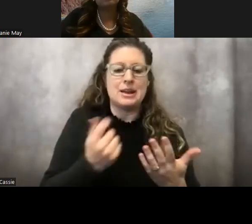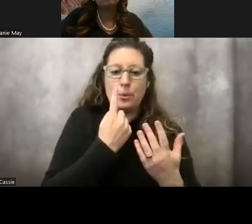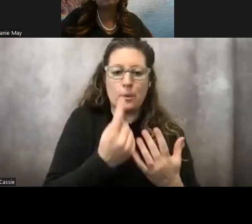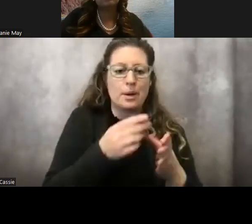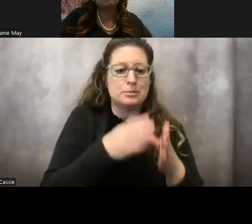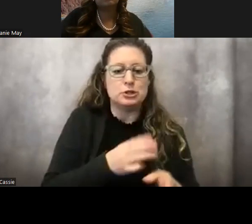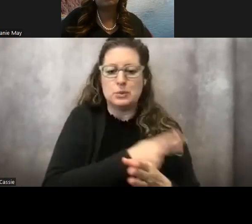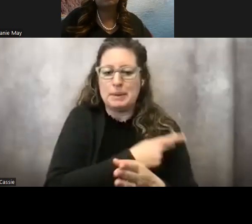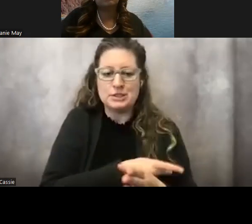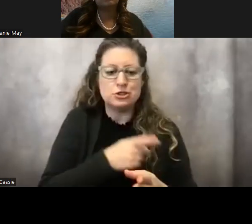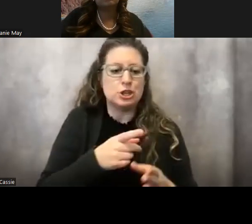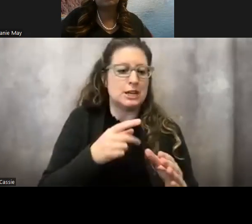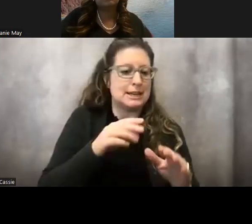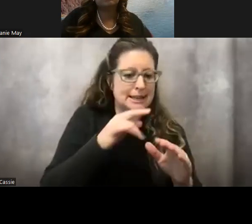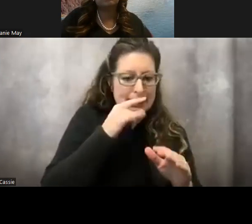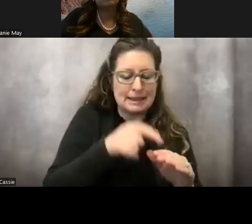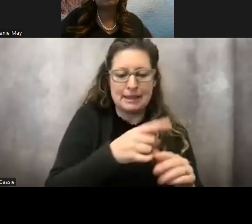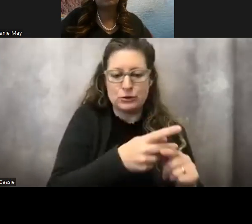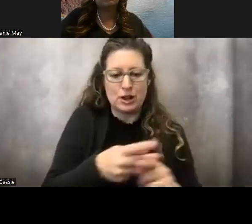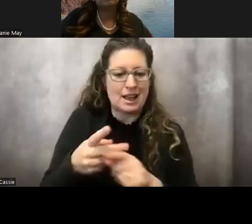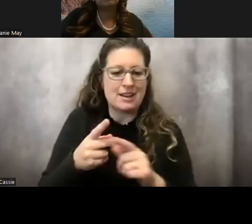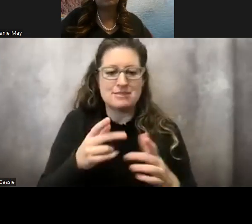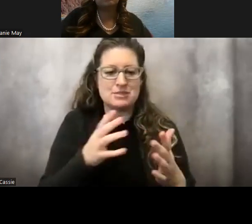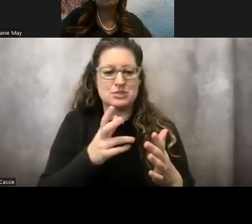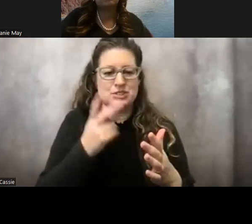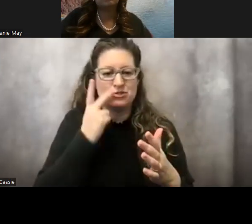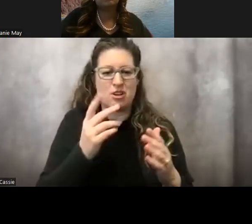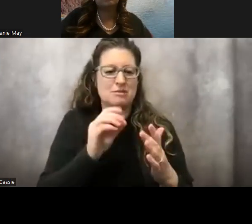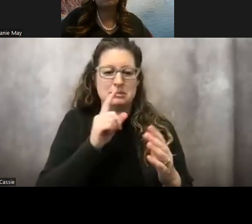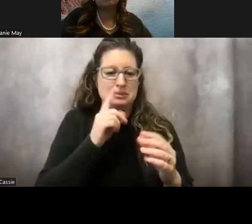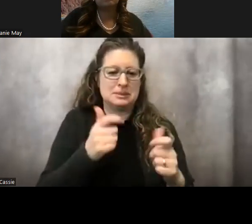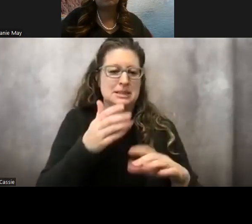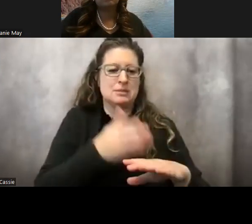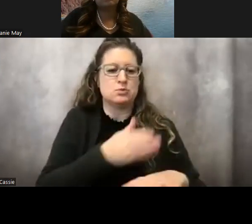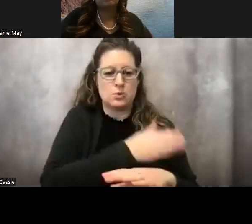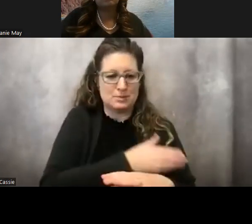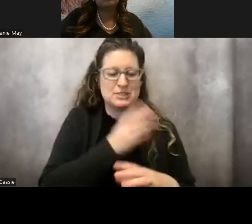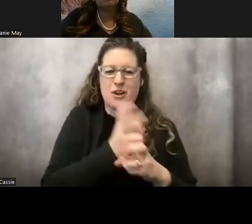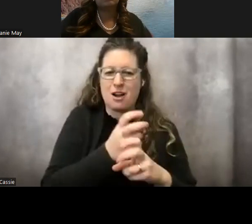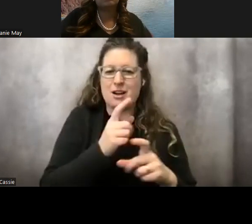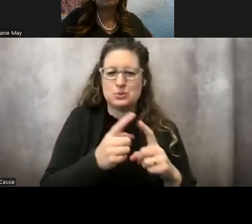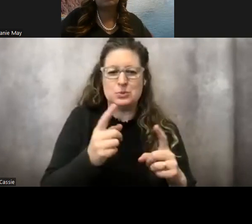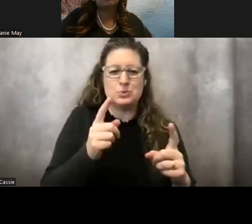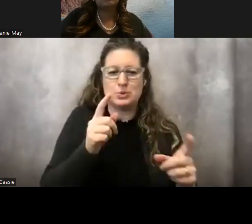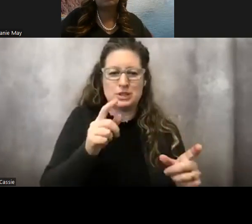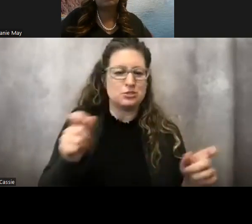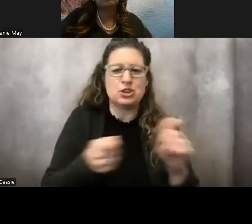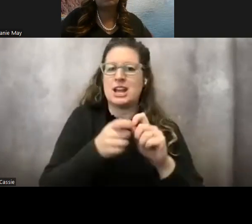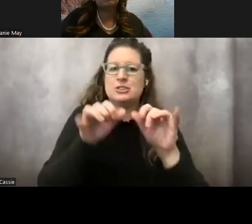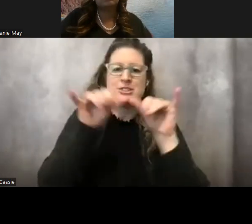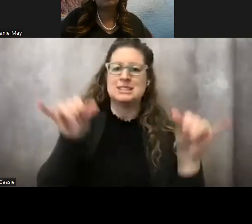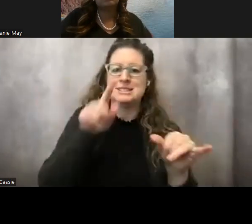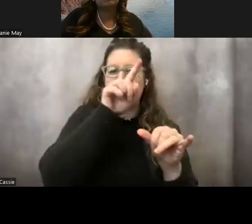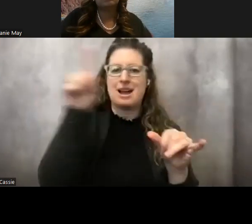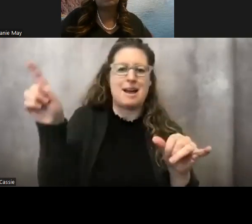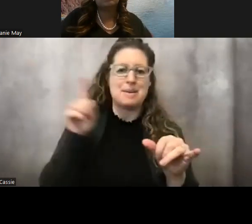And I think you can sort of walk this into public health settings too. It's very hard to sort of change the system,